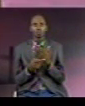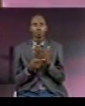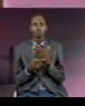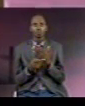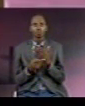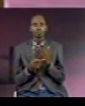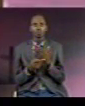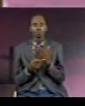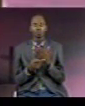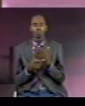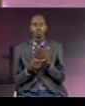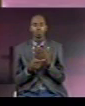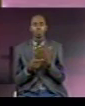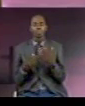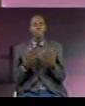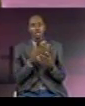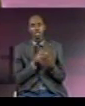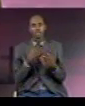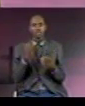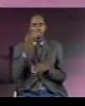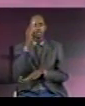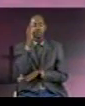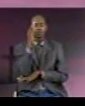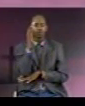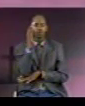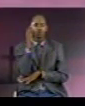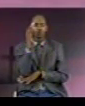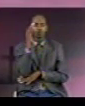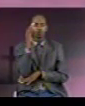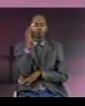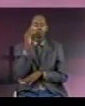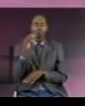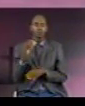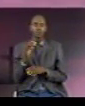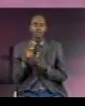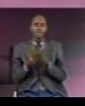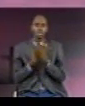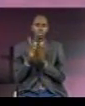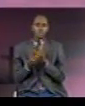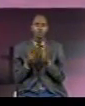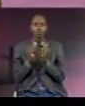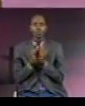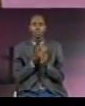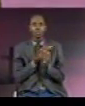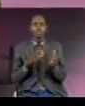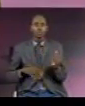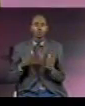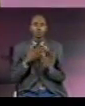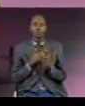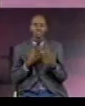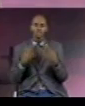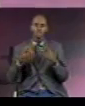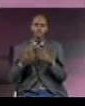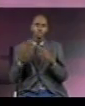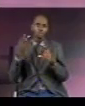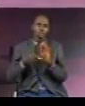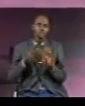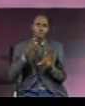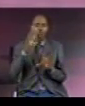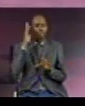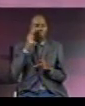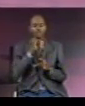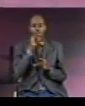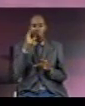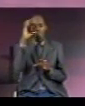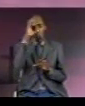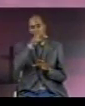lunch hour with Christ. And so make sure you partake. You will not miss your blessings.